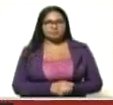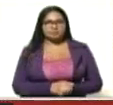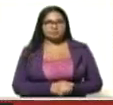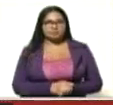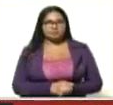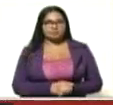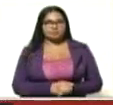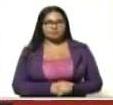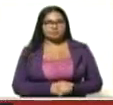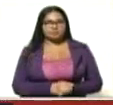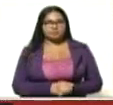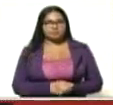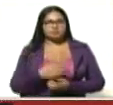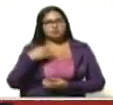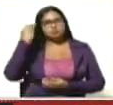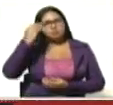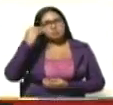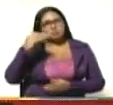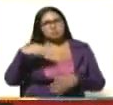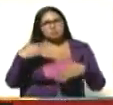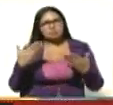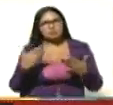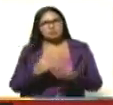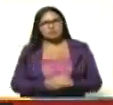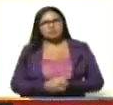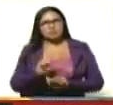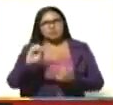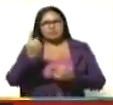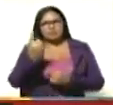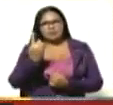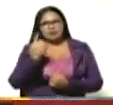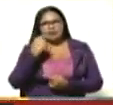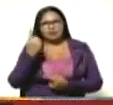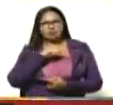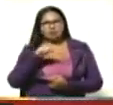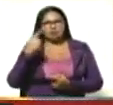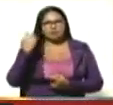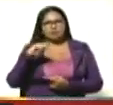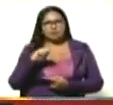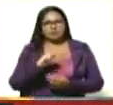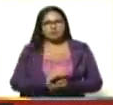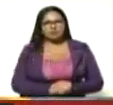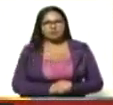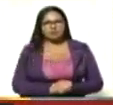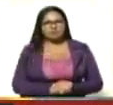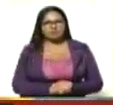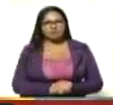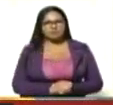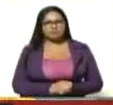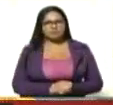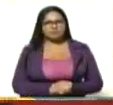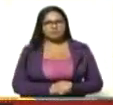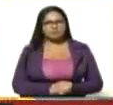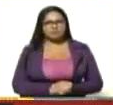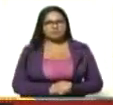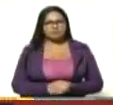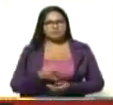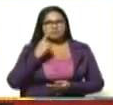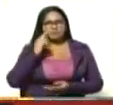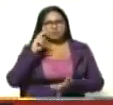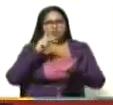Creo que this is the first time that esta es la primera vez que tenemos Southern Africa in this a